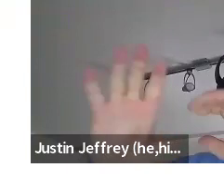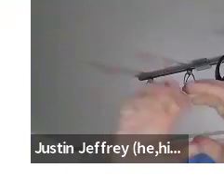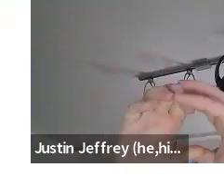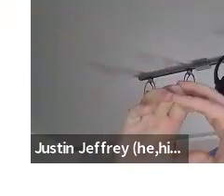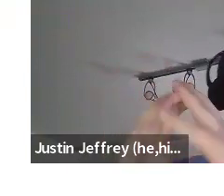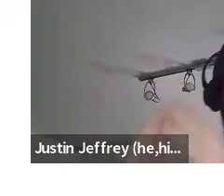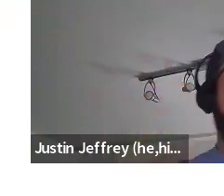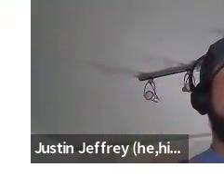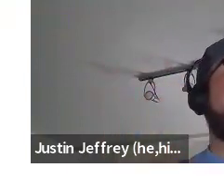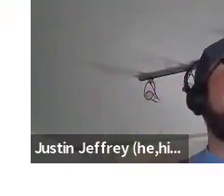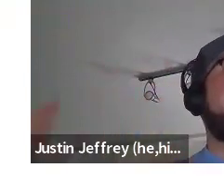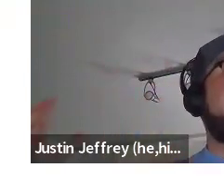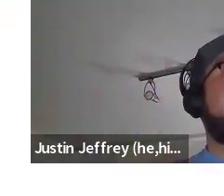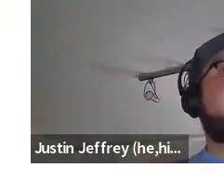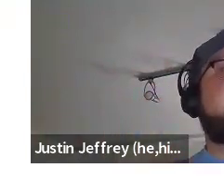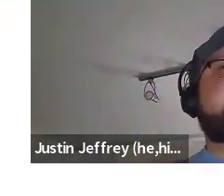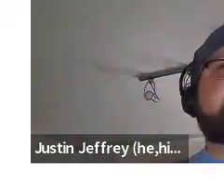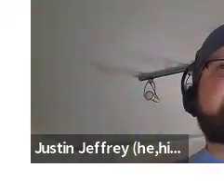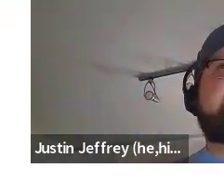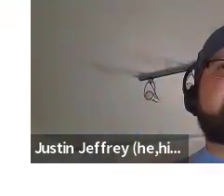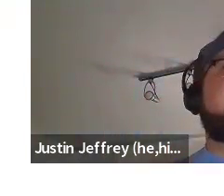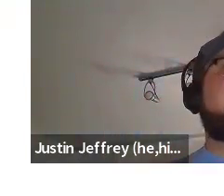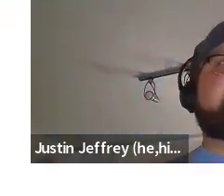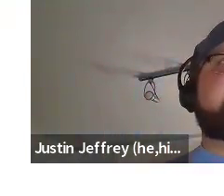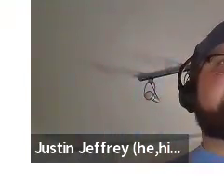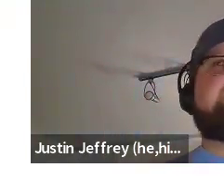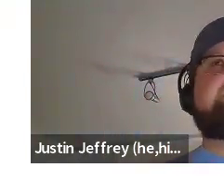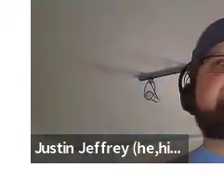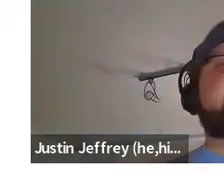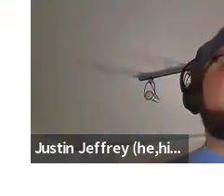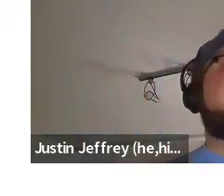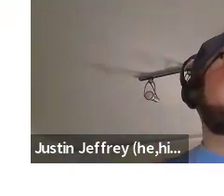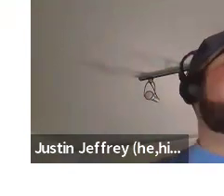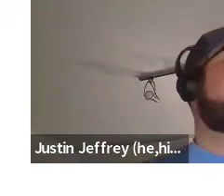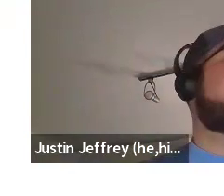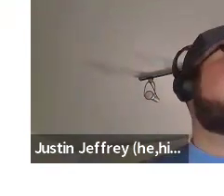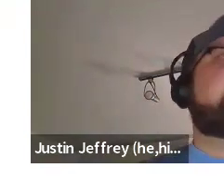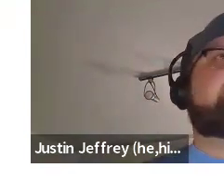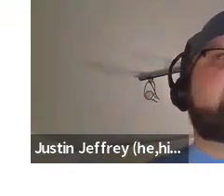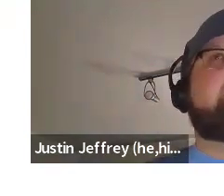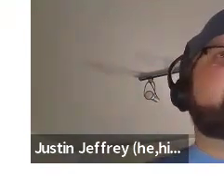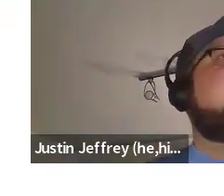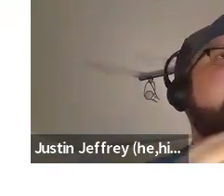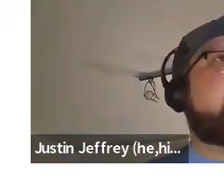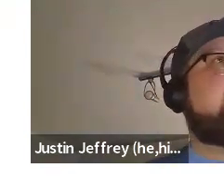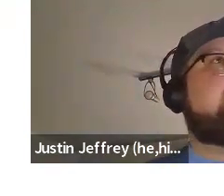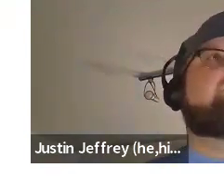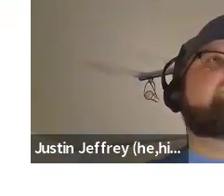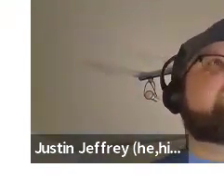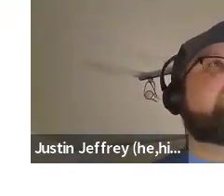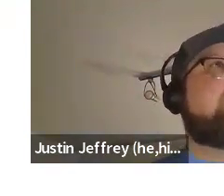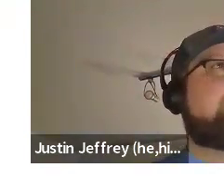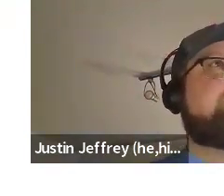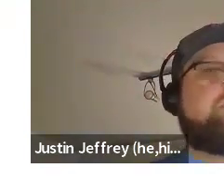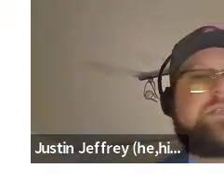the COVID vaccine. The government bought a big lump sum of all these vaccines and was waiting until that stockpile ran out before